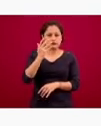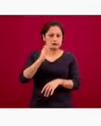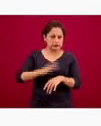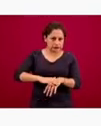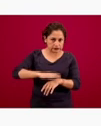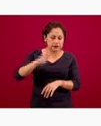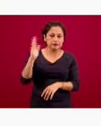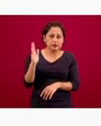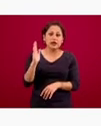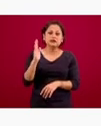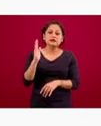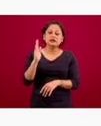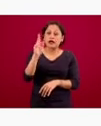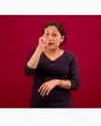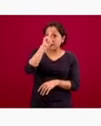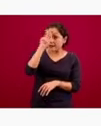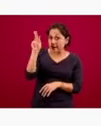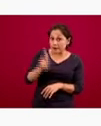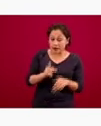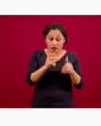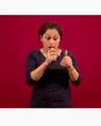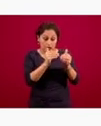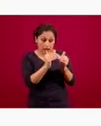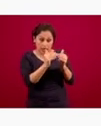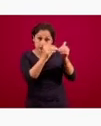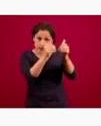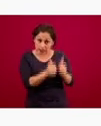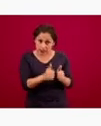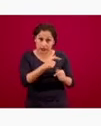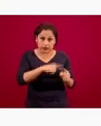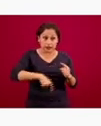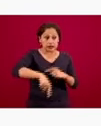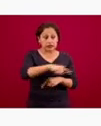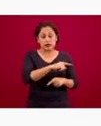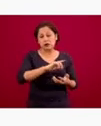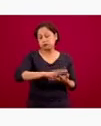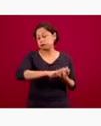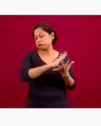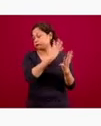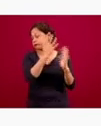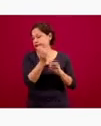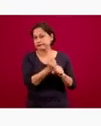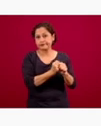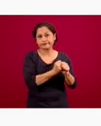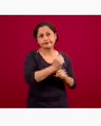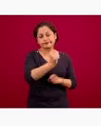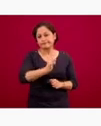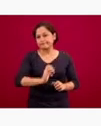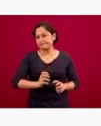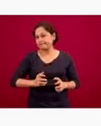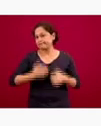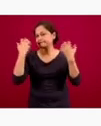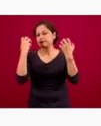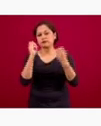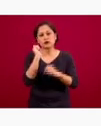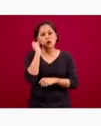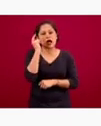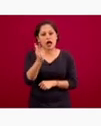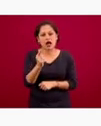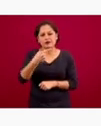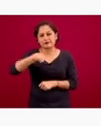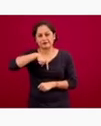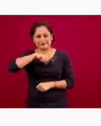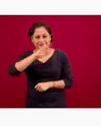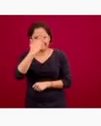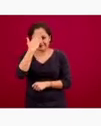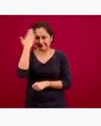We know that when the alcohol consumption levels go up, domestic violence goes up.